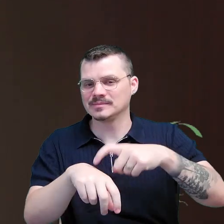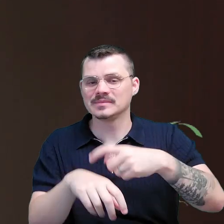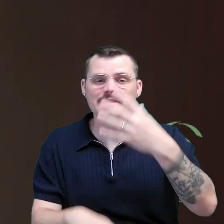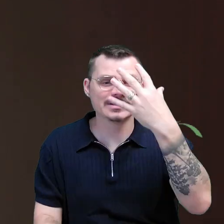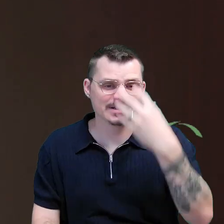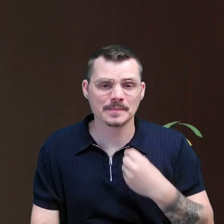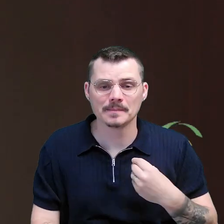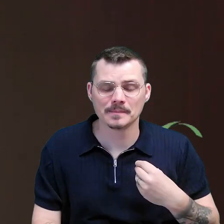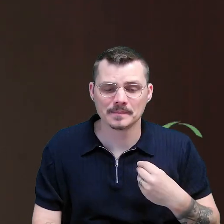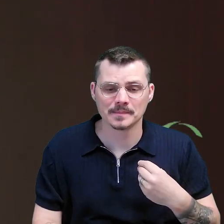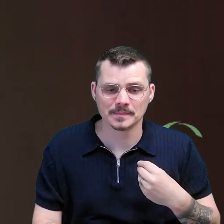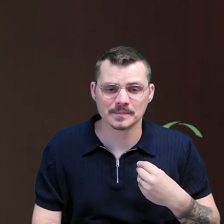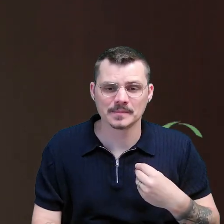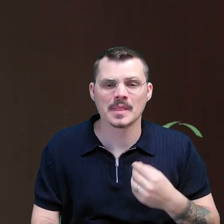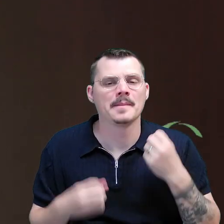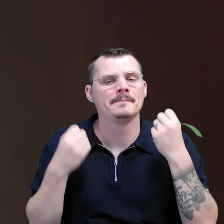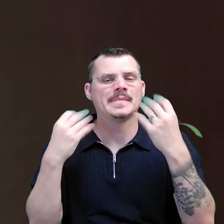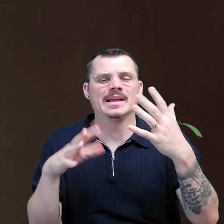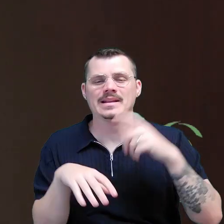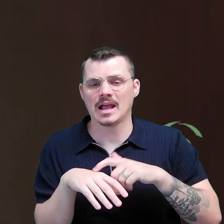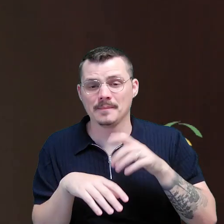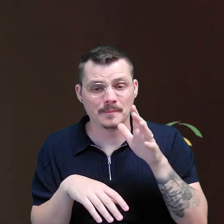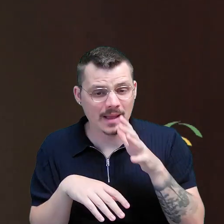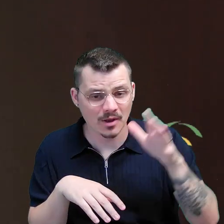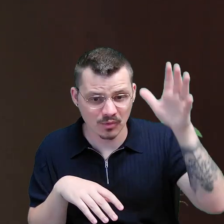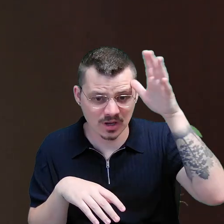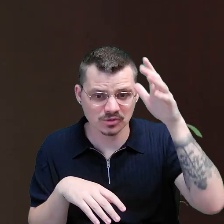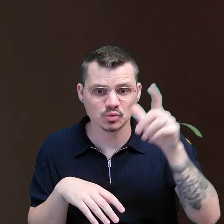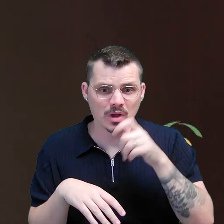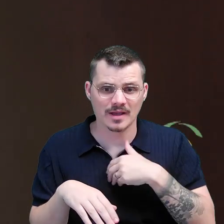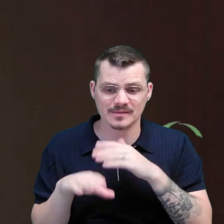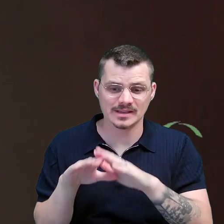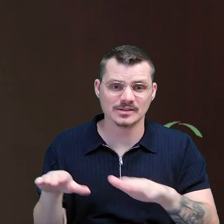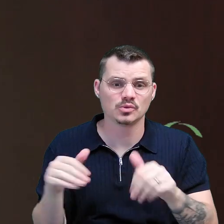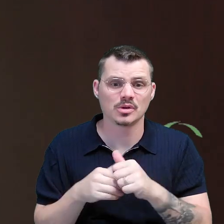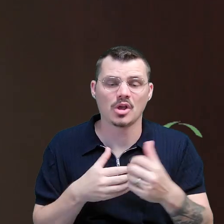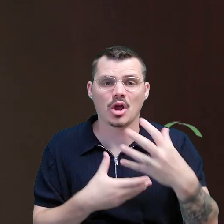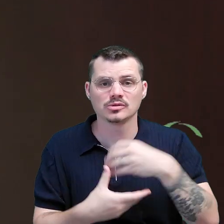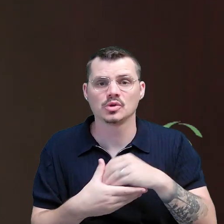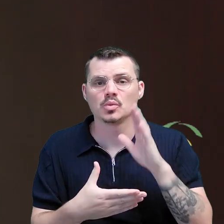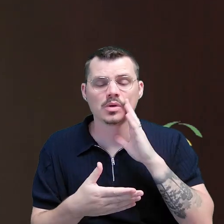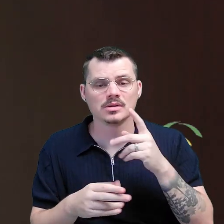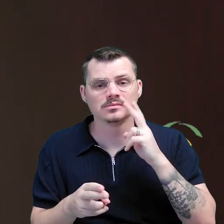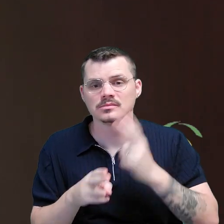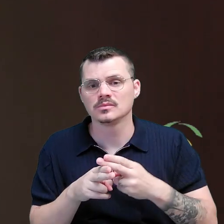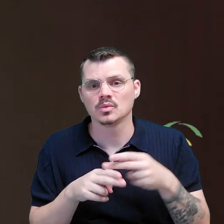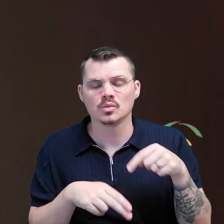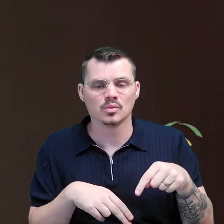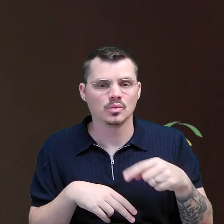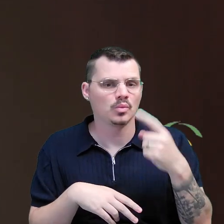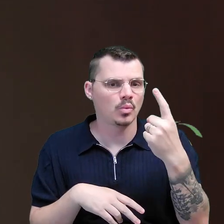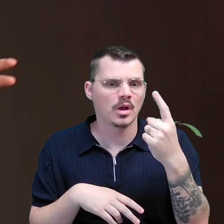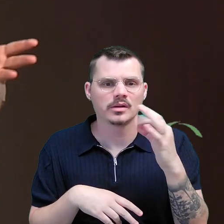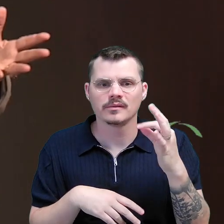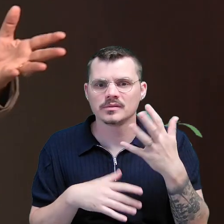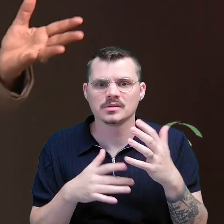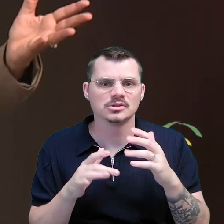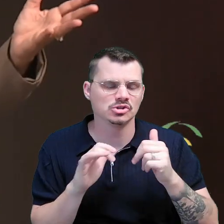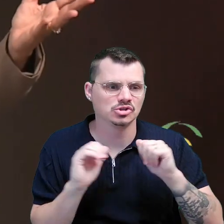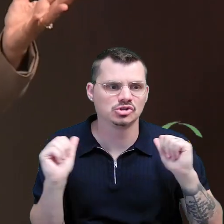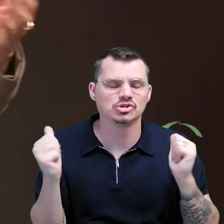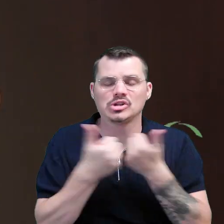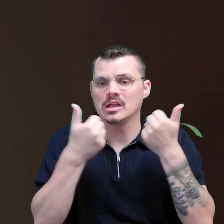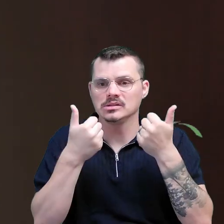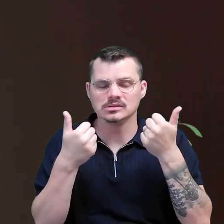sleep. Many times parents of little kids with autism will say this is one of the most challenging